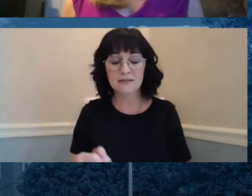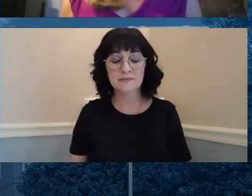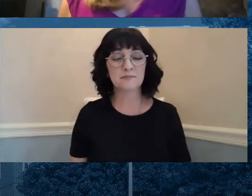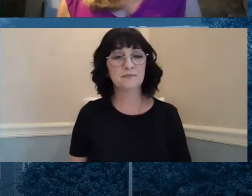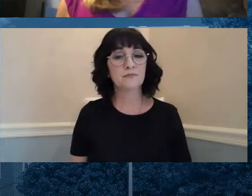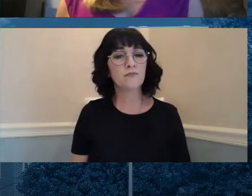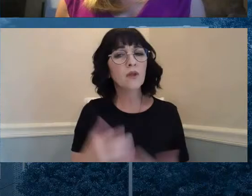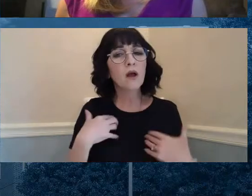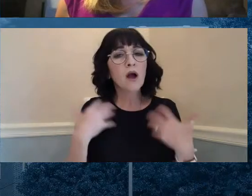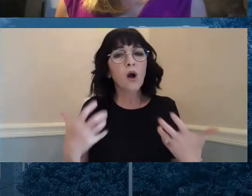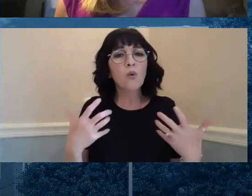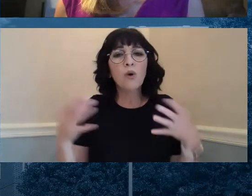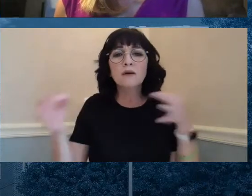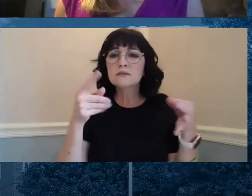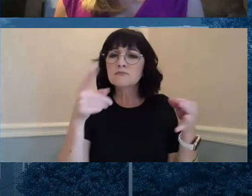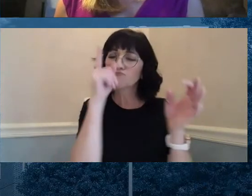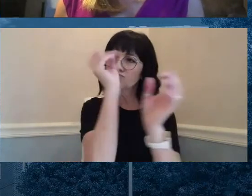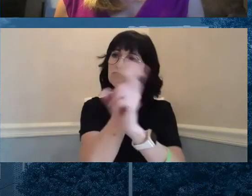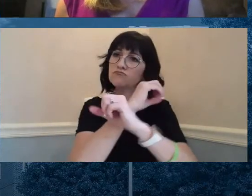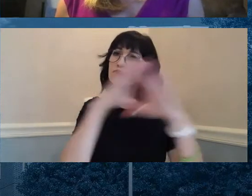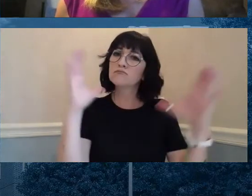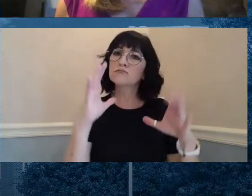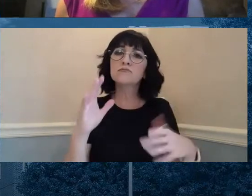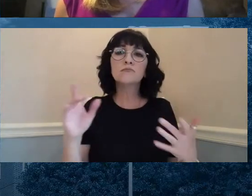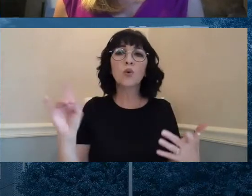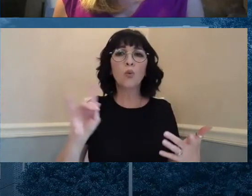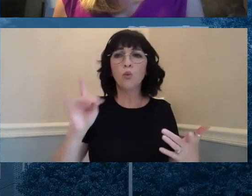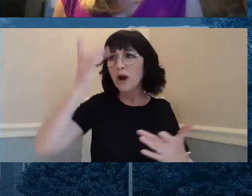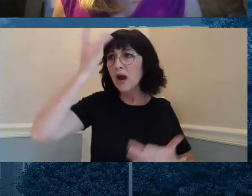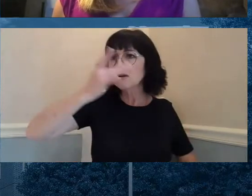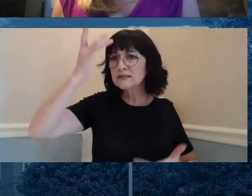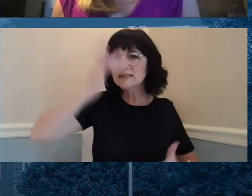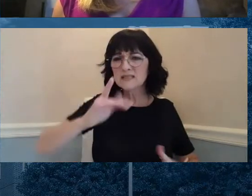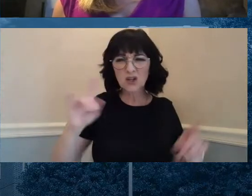sense really of what the virus level is in our state.